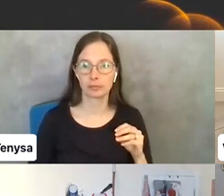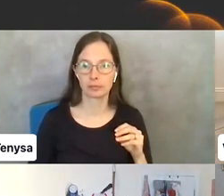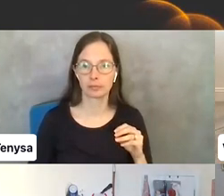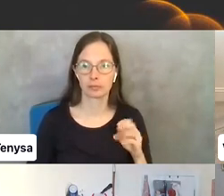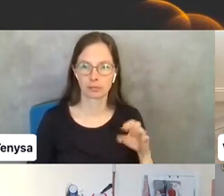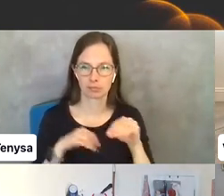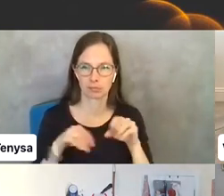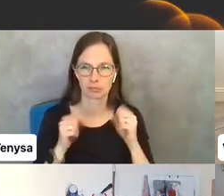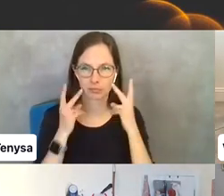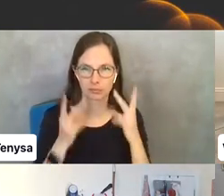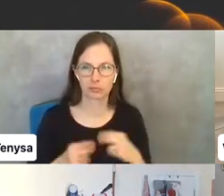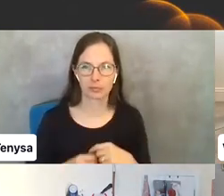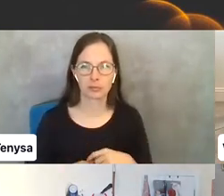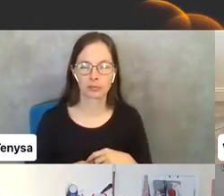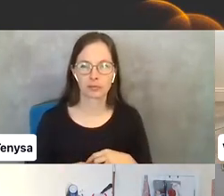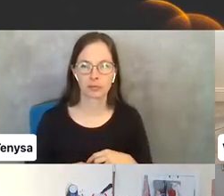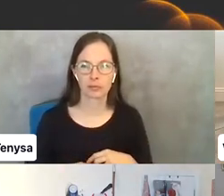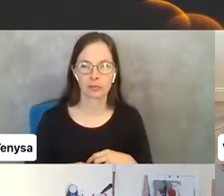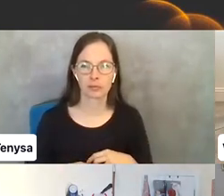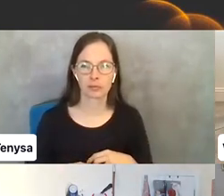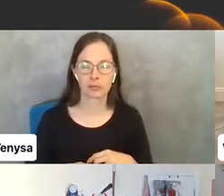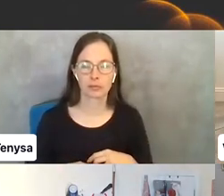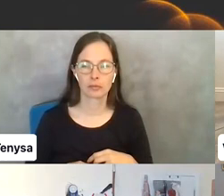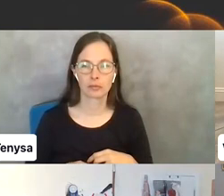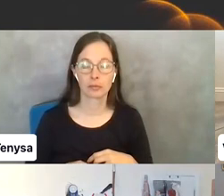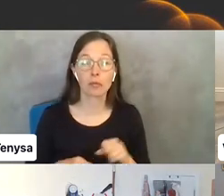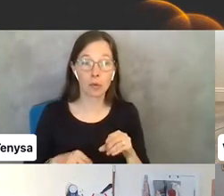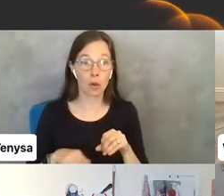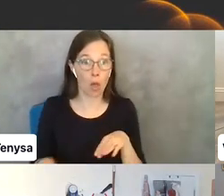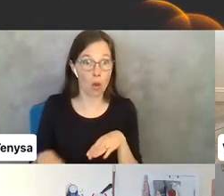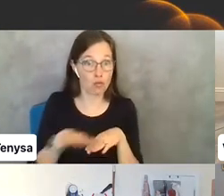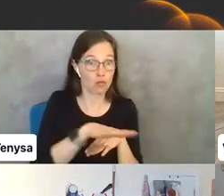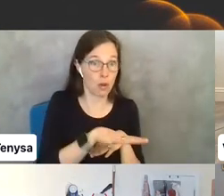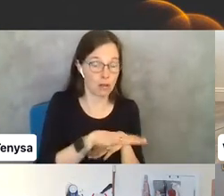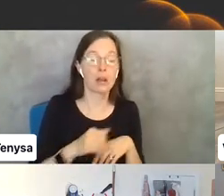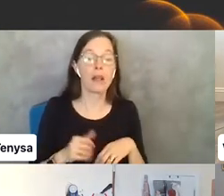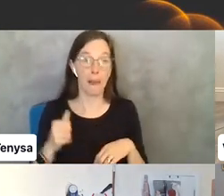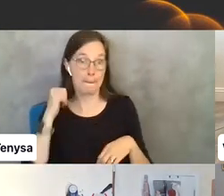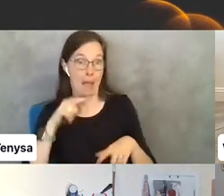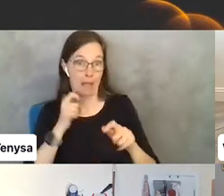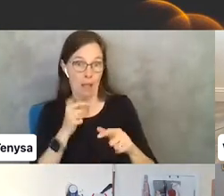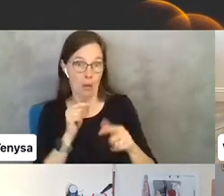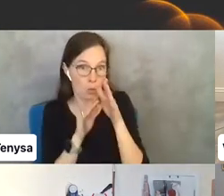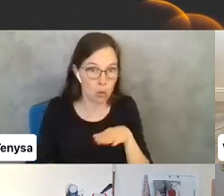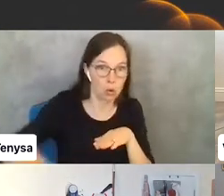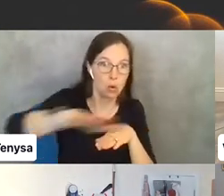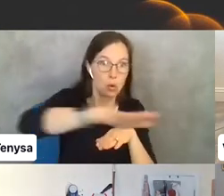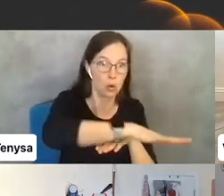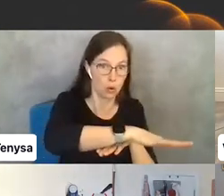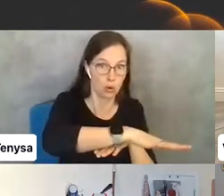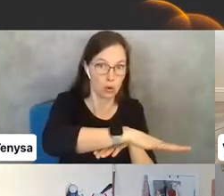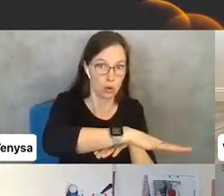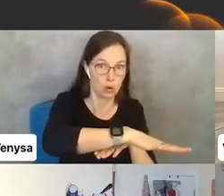see. So the cross goes back leg in front of